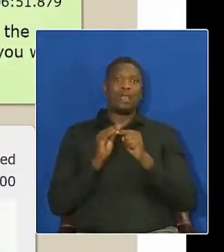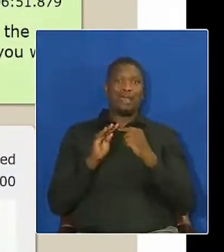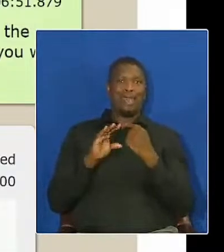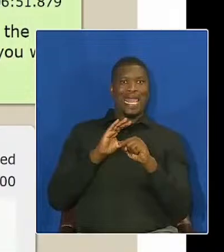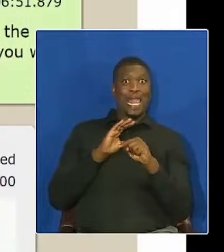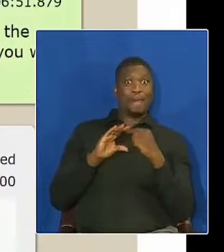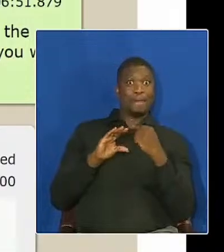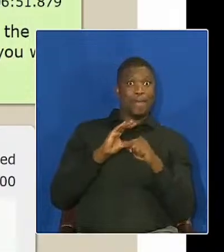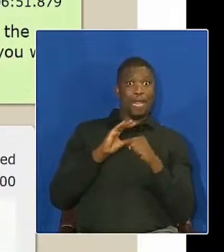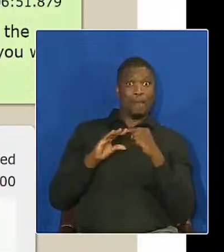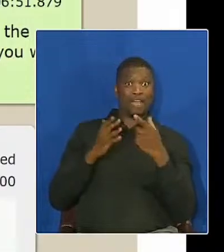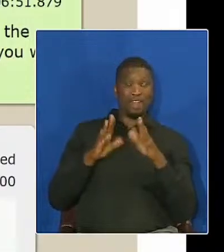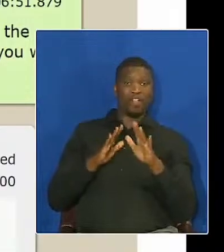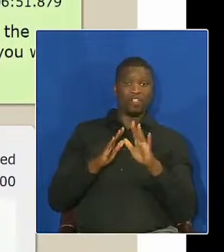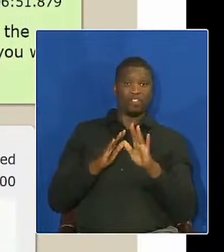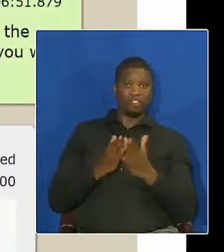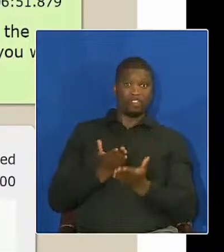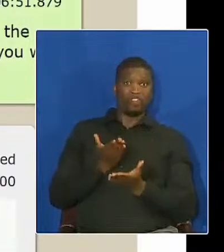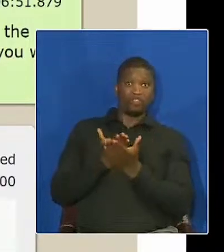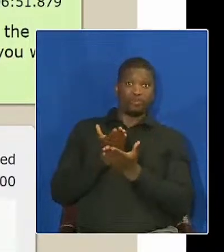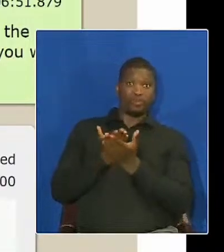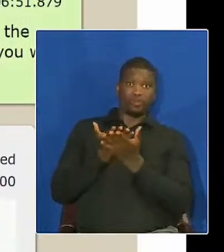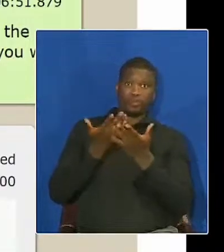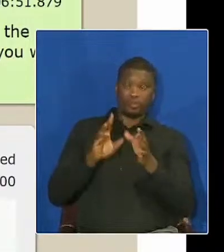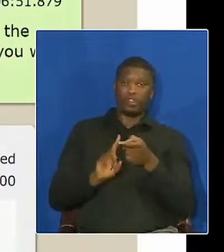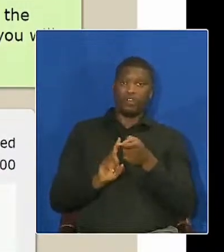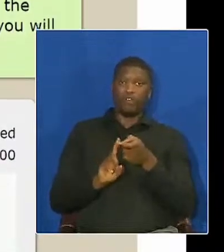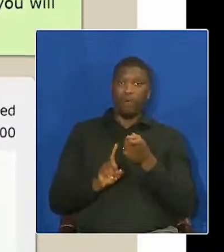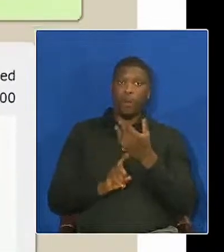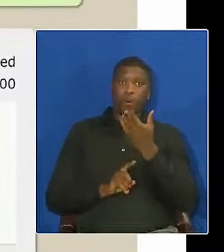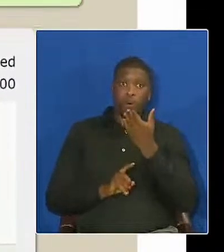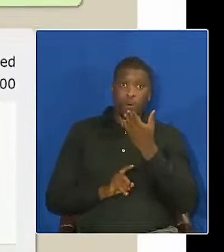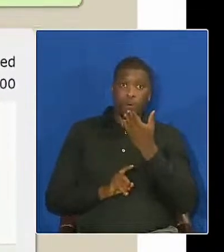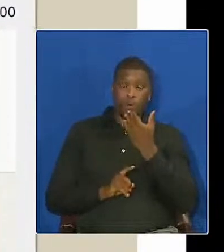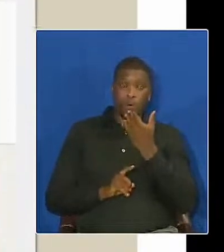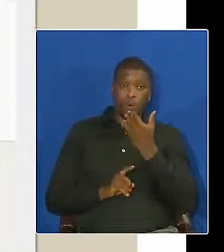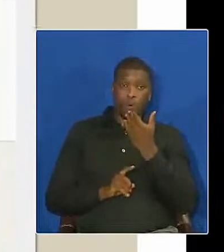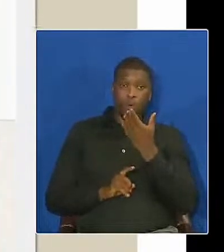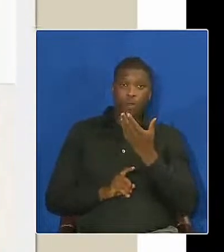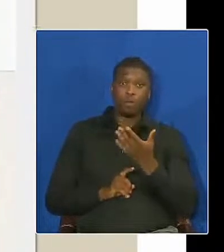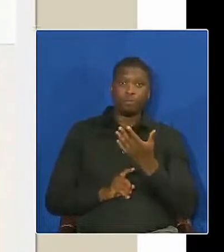that was then forwarded, or that was from the